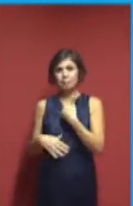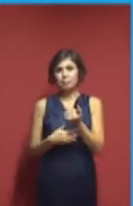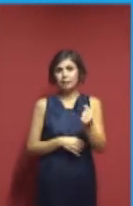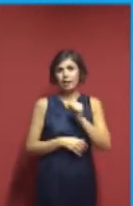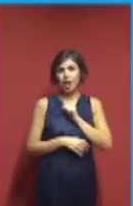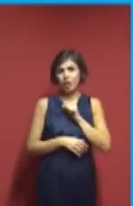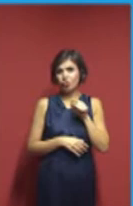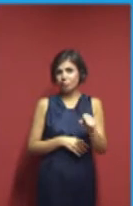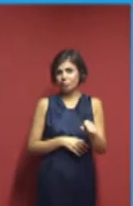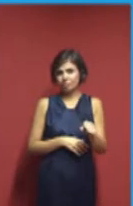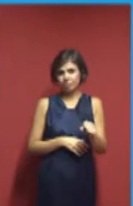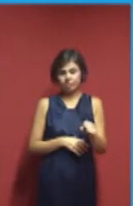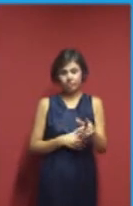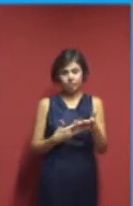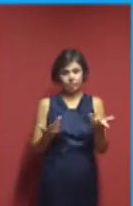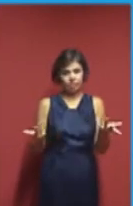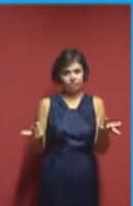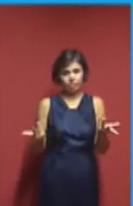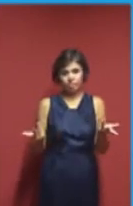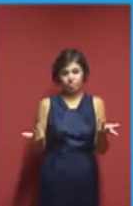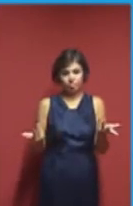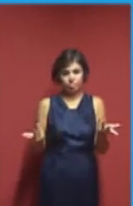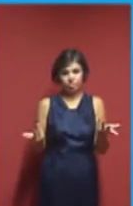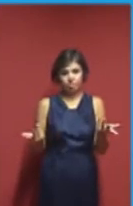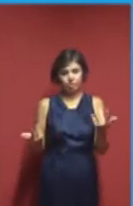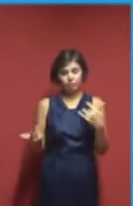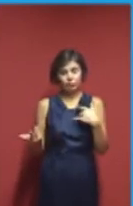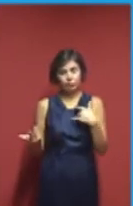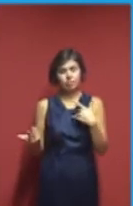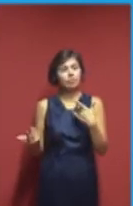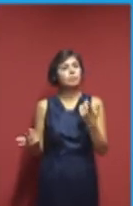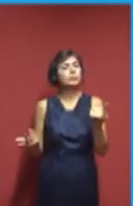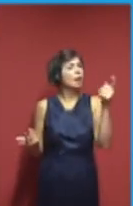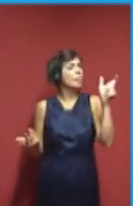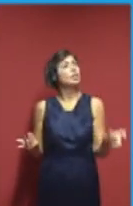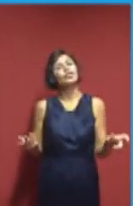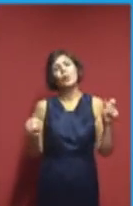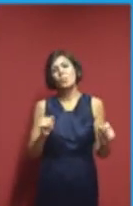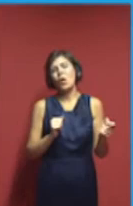Europe is Professor Peter Troxler. Welcome here.